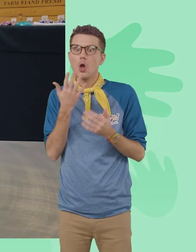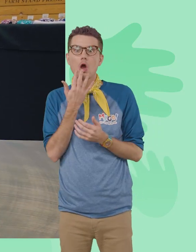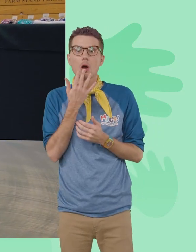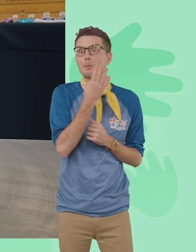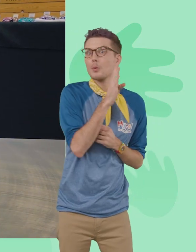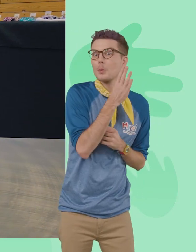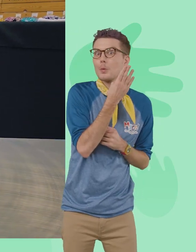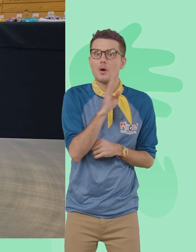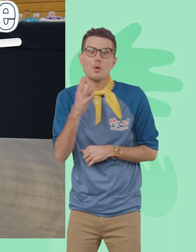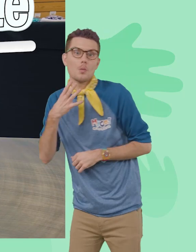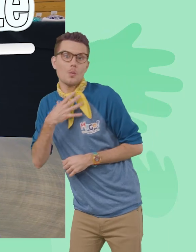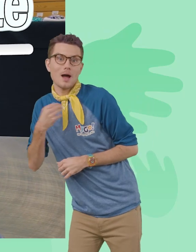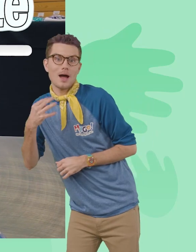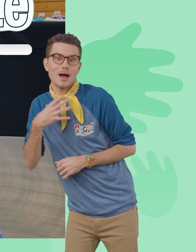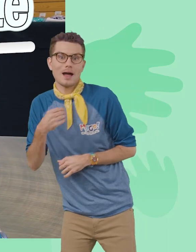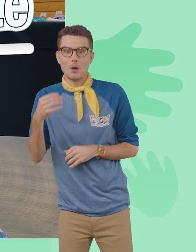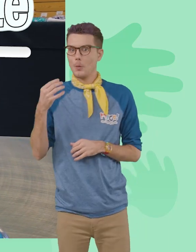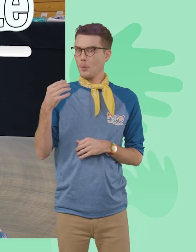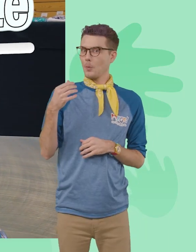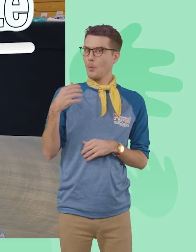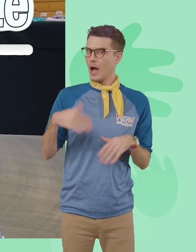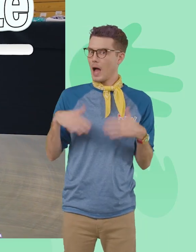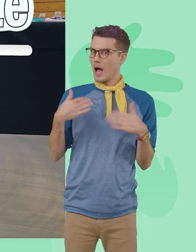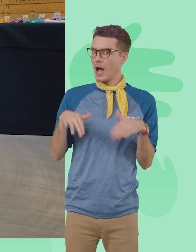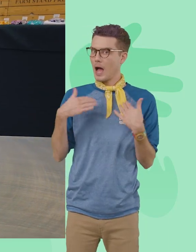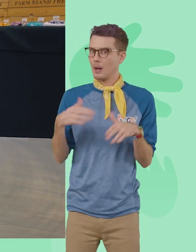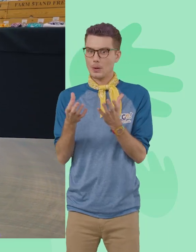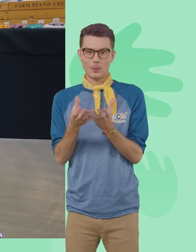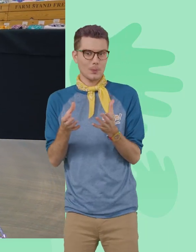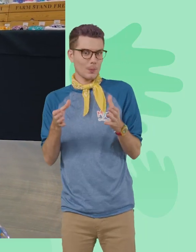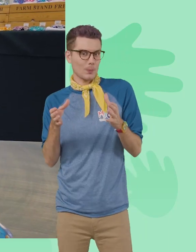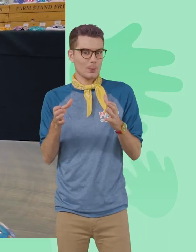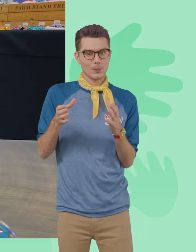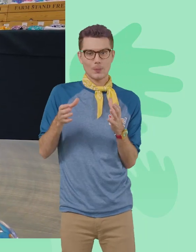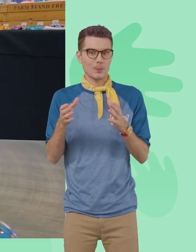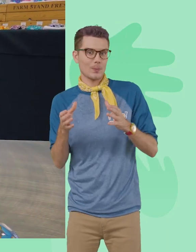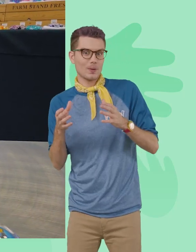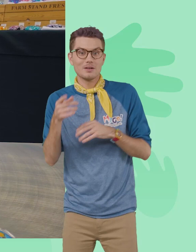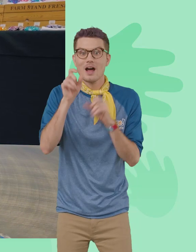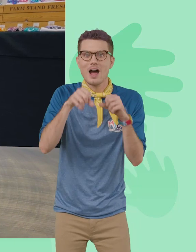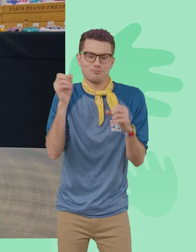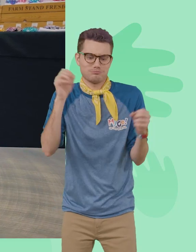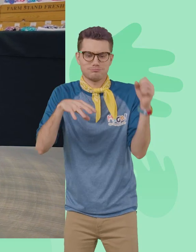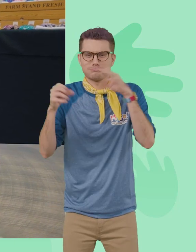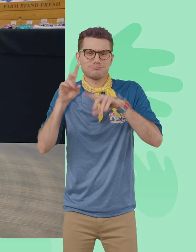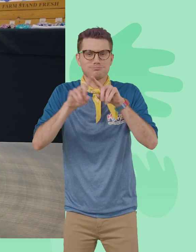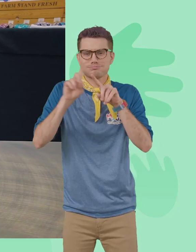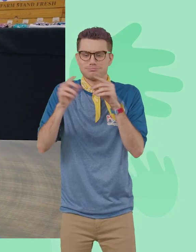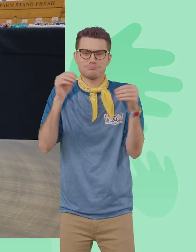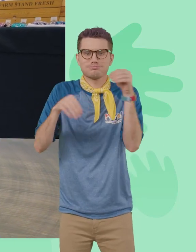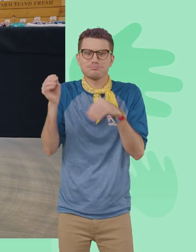bluish and whitish bowl. Wow. You could put so many goodies in there.